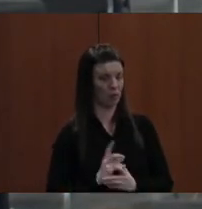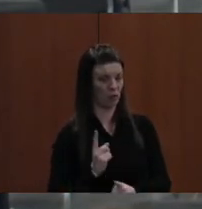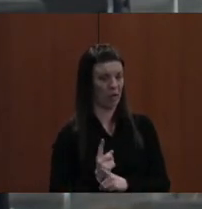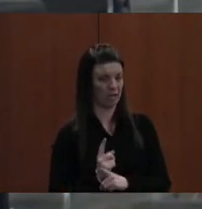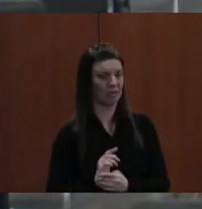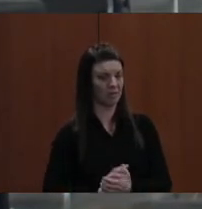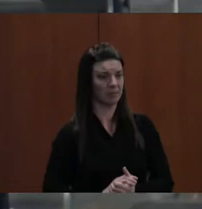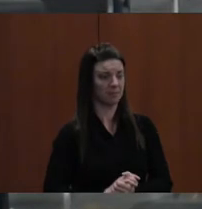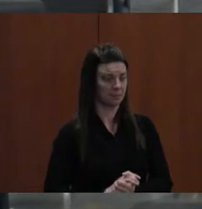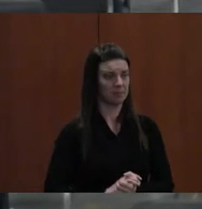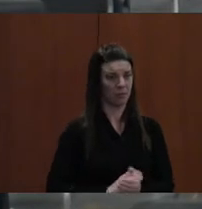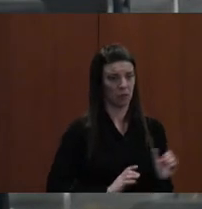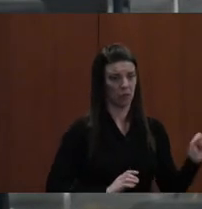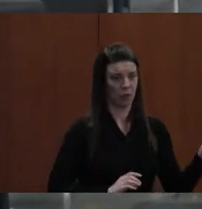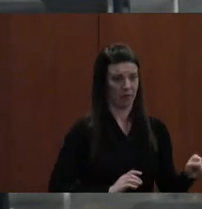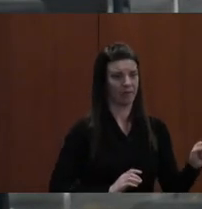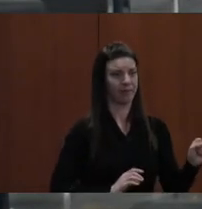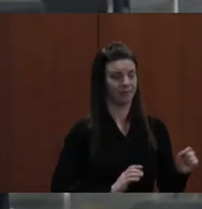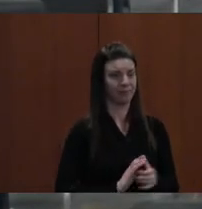Thank you.